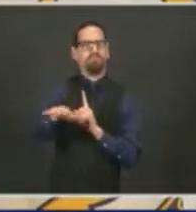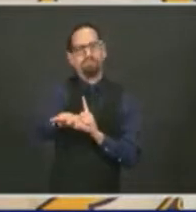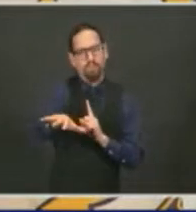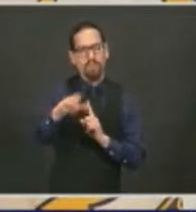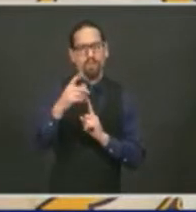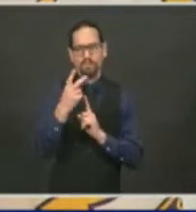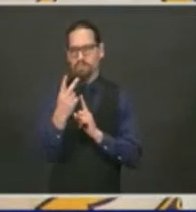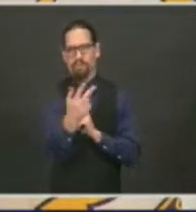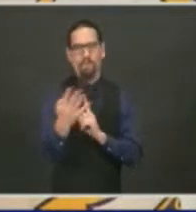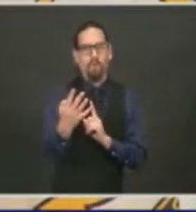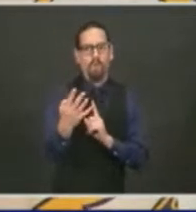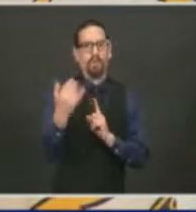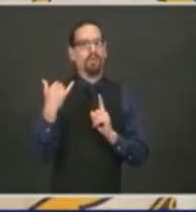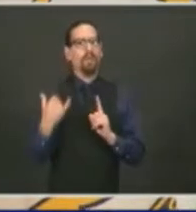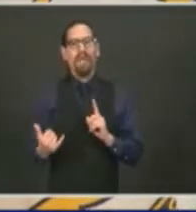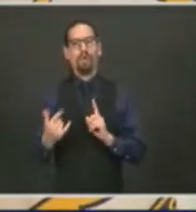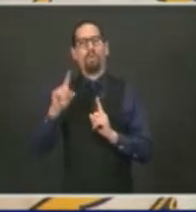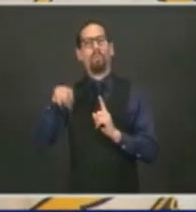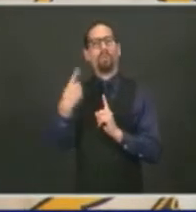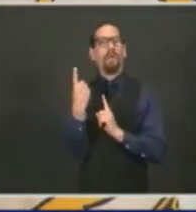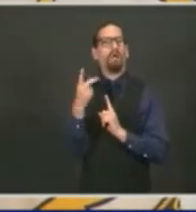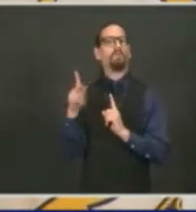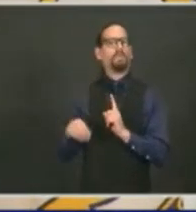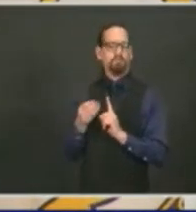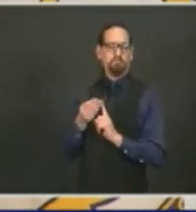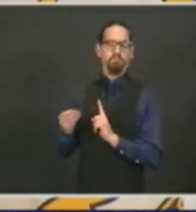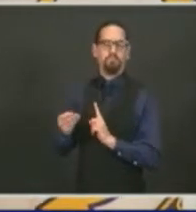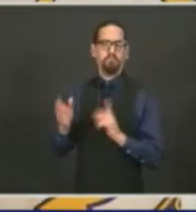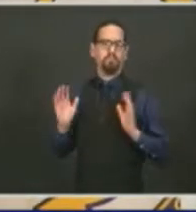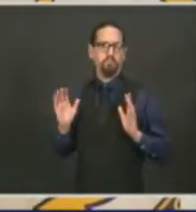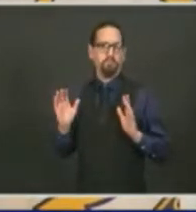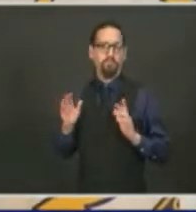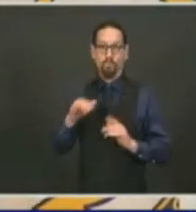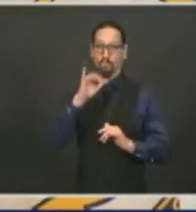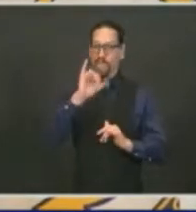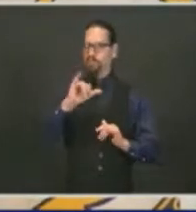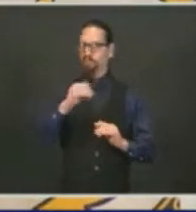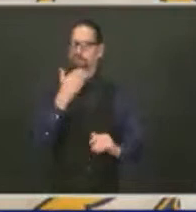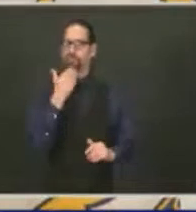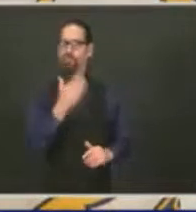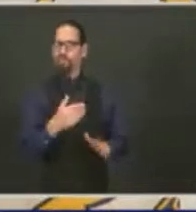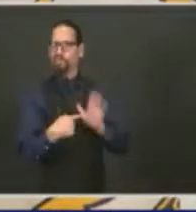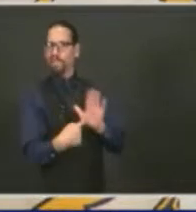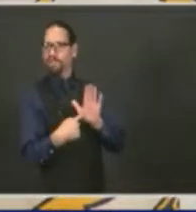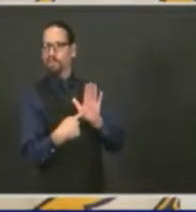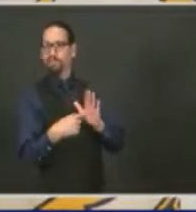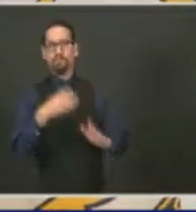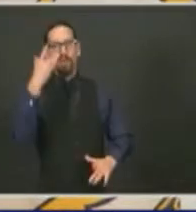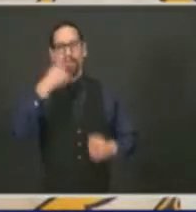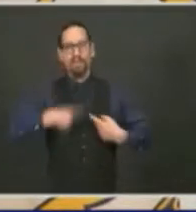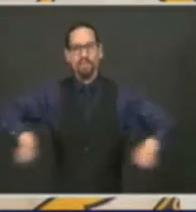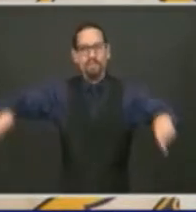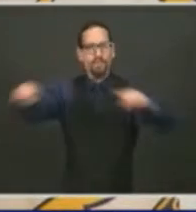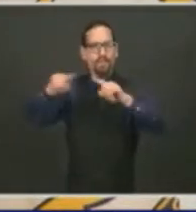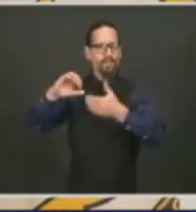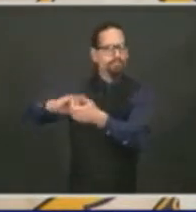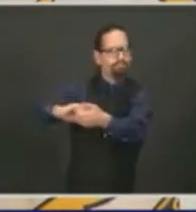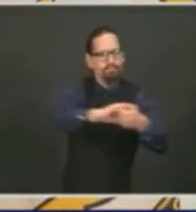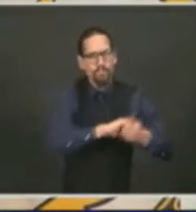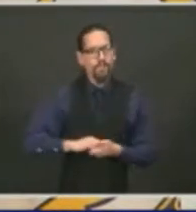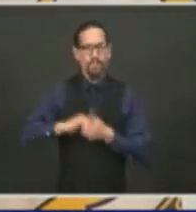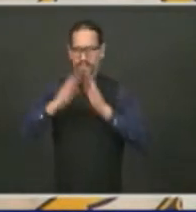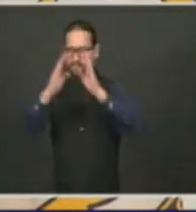news. So as a result, because people listened to the pause and took it seriously, today I'm announcing